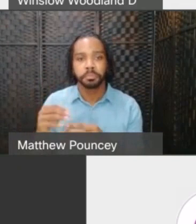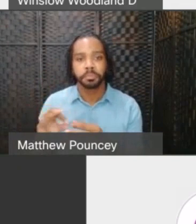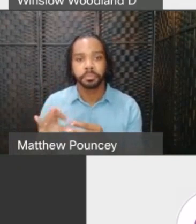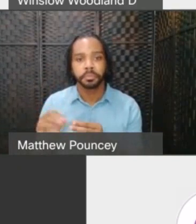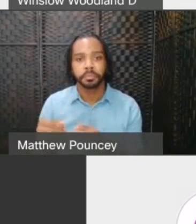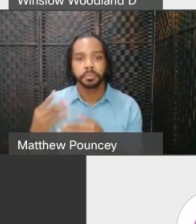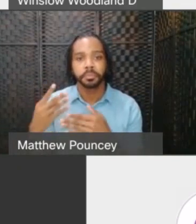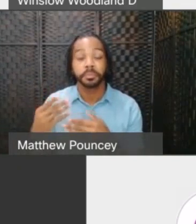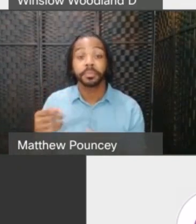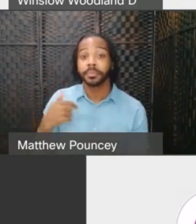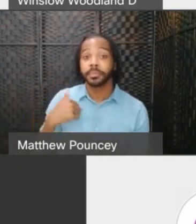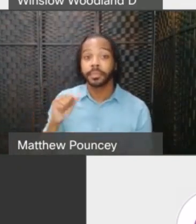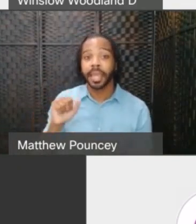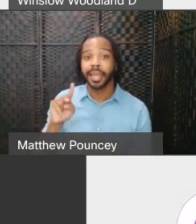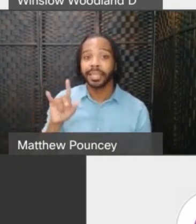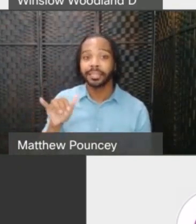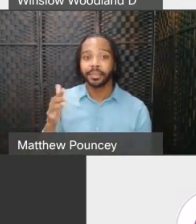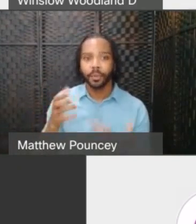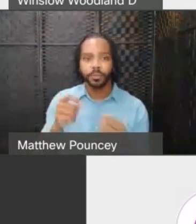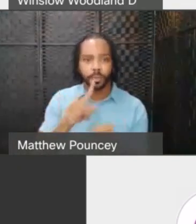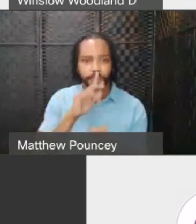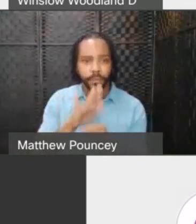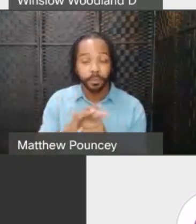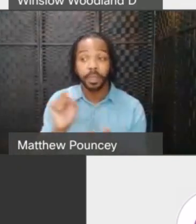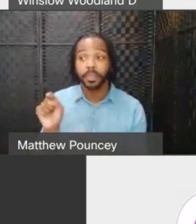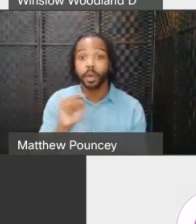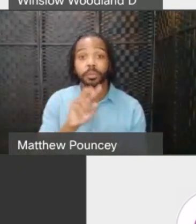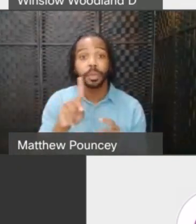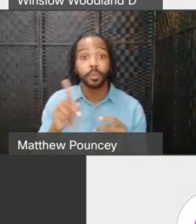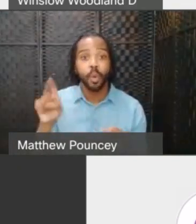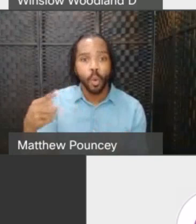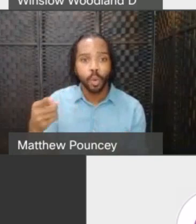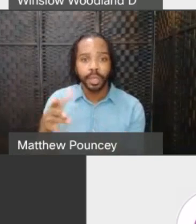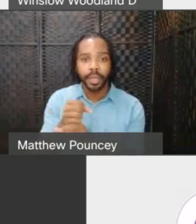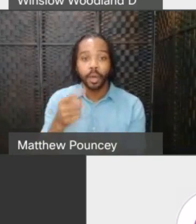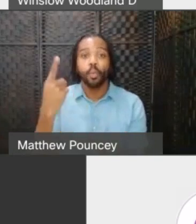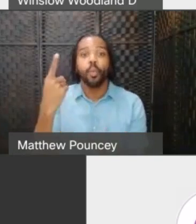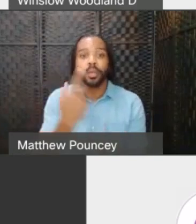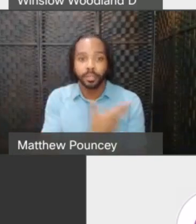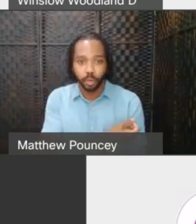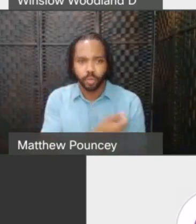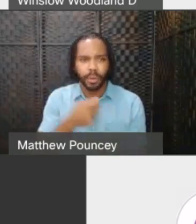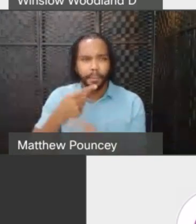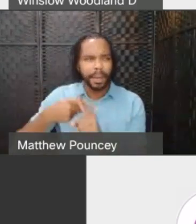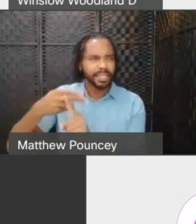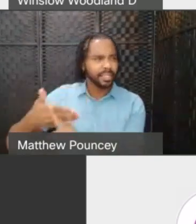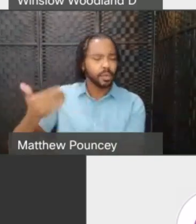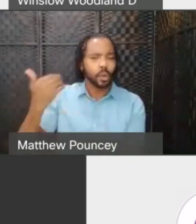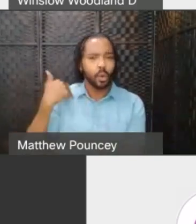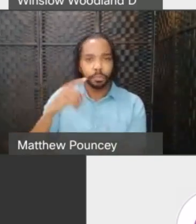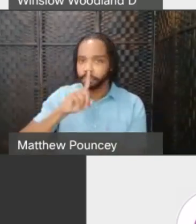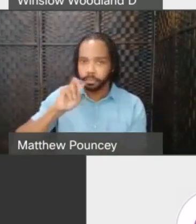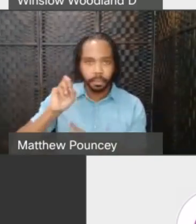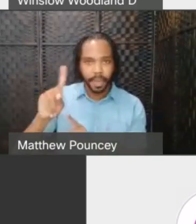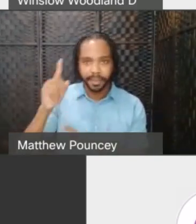So to confirm, those who only got one dose months ago, but didn't go back for their second dose, they